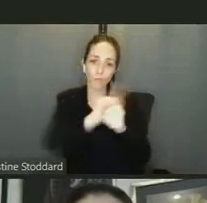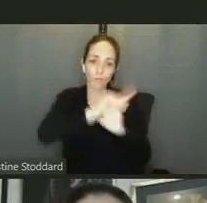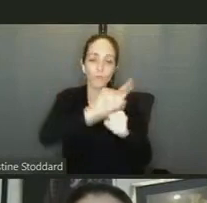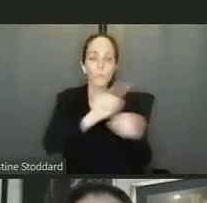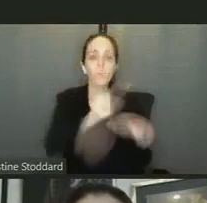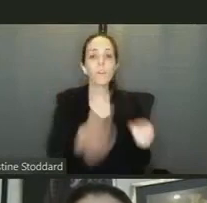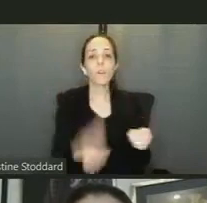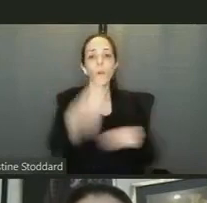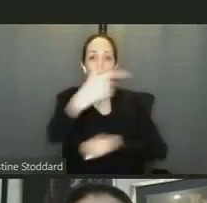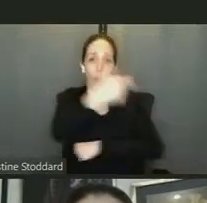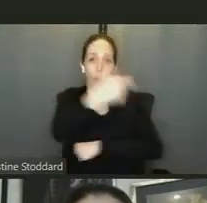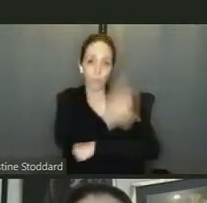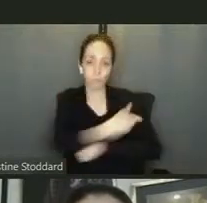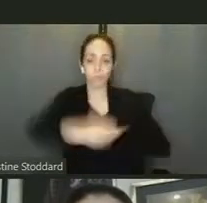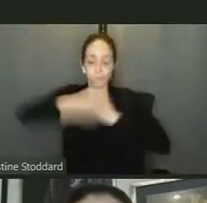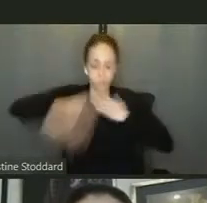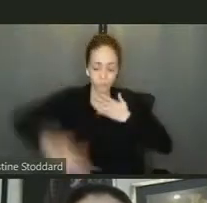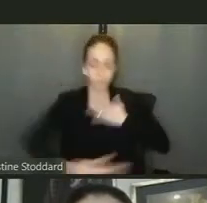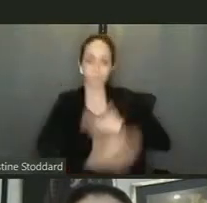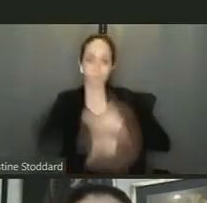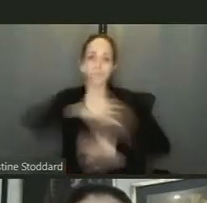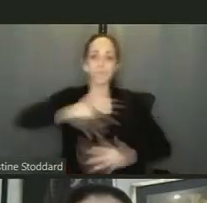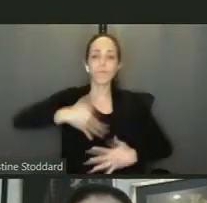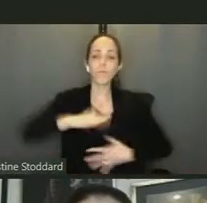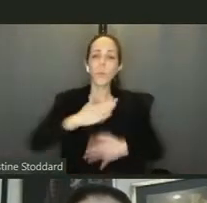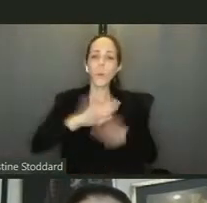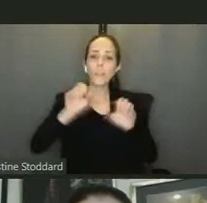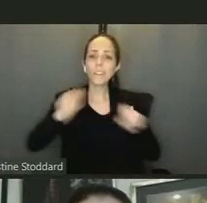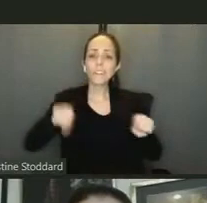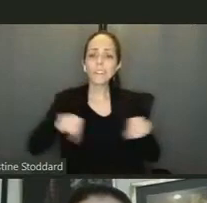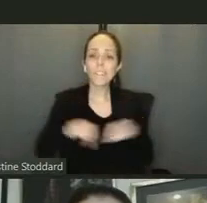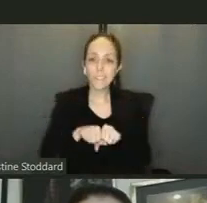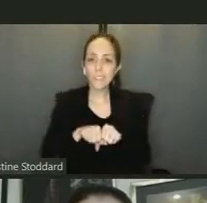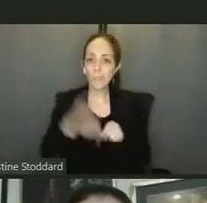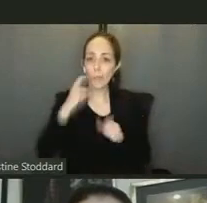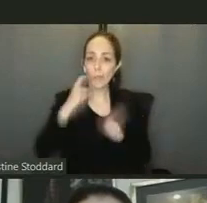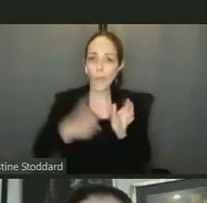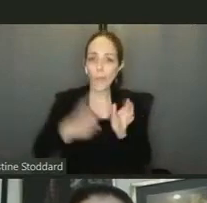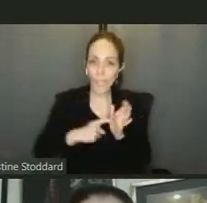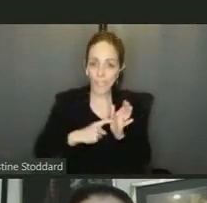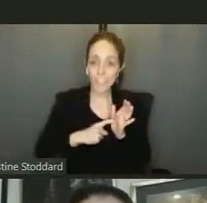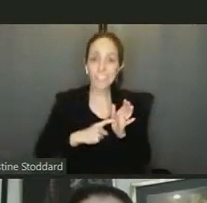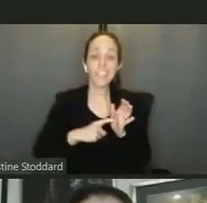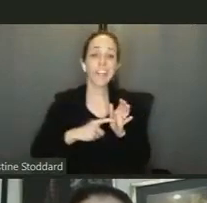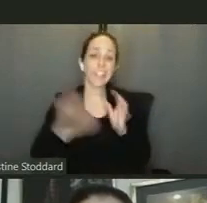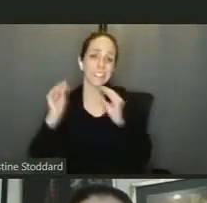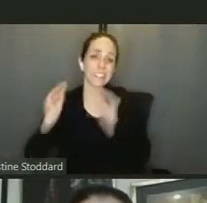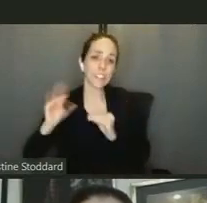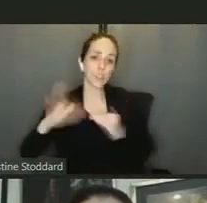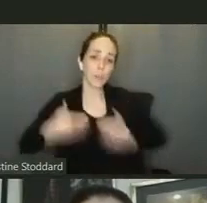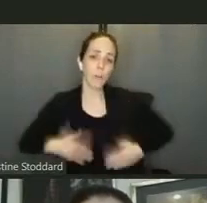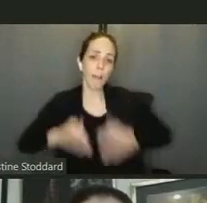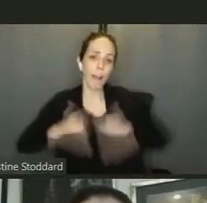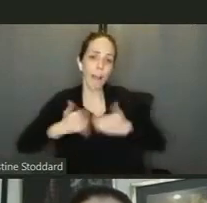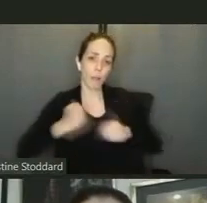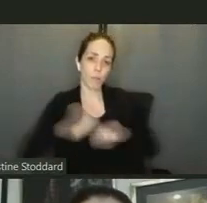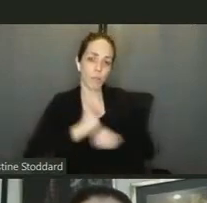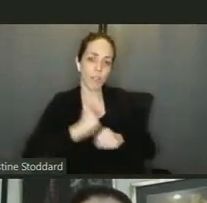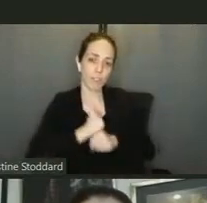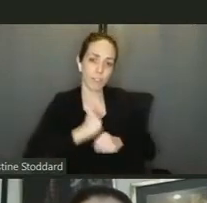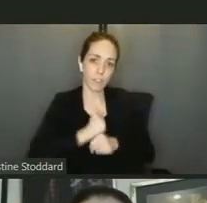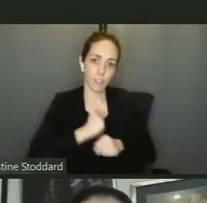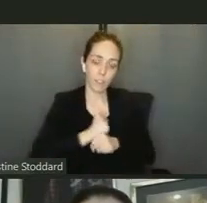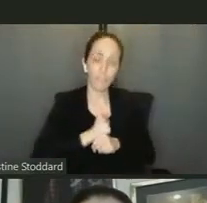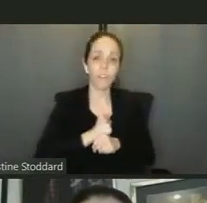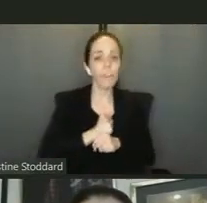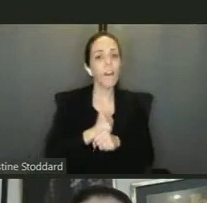DNA, questions about whether this stays in your system, those do not actually happen because that copier machine that sat in your living room, it eventually